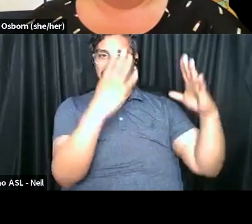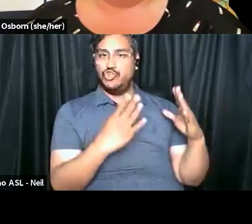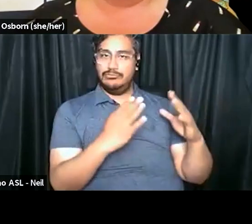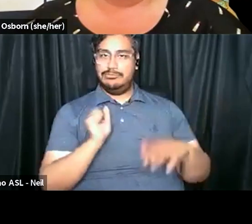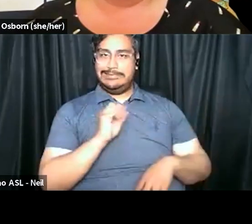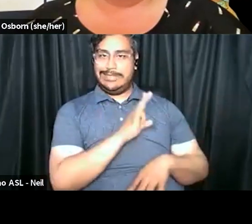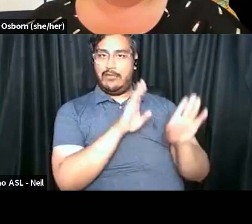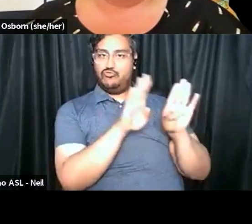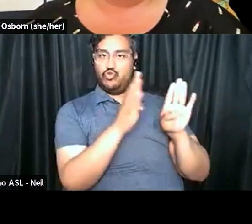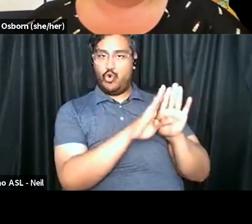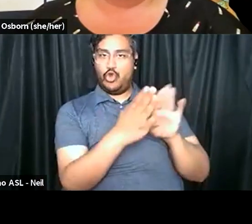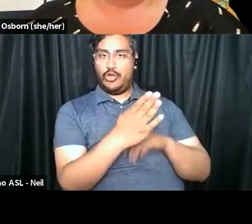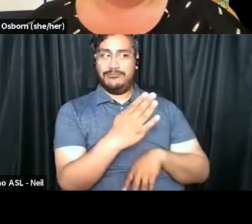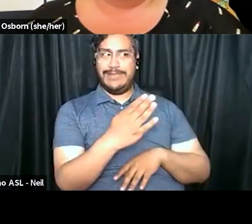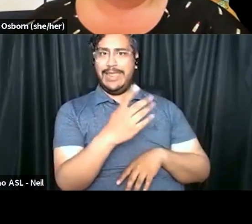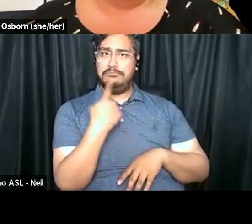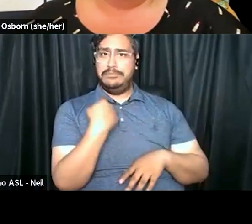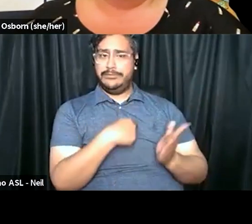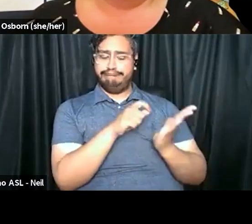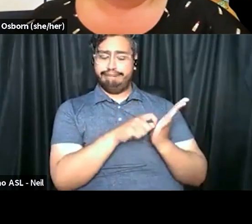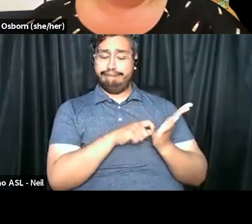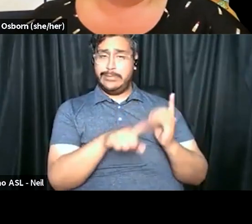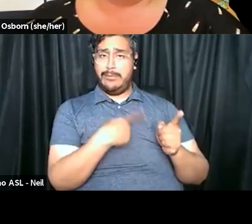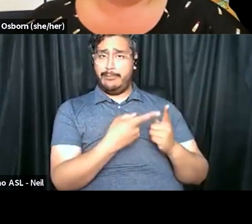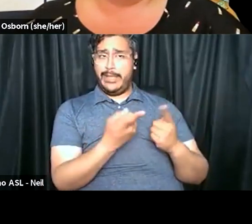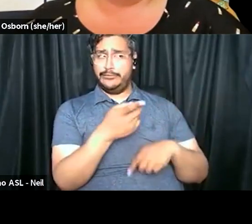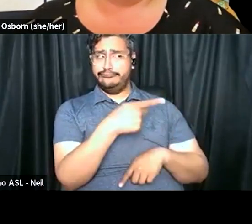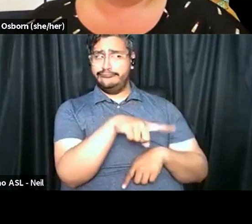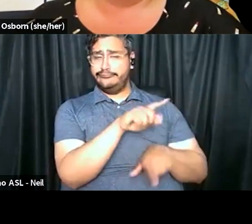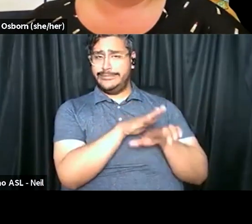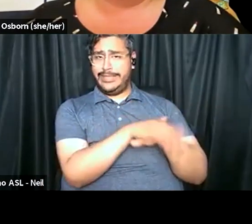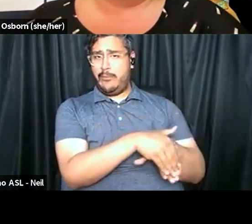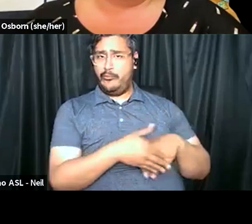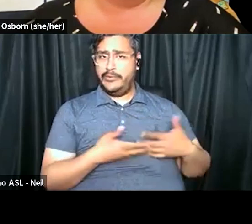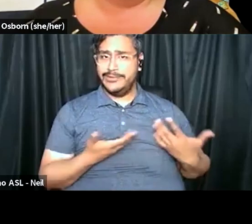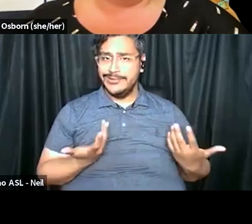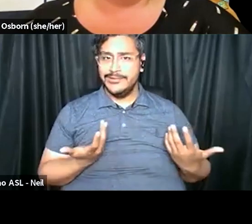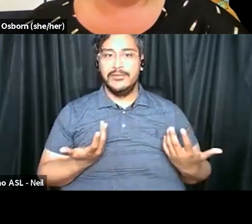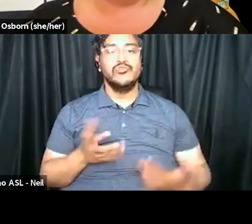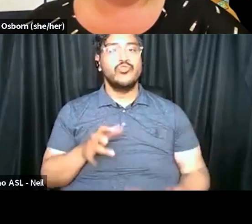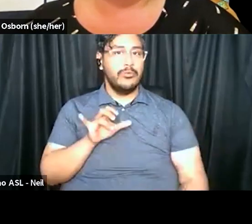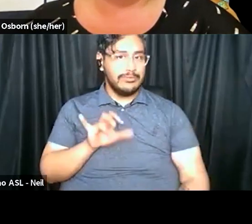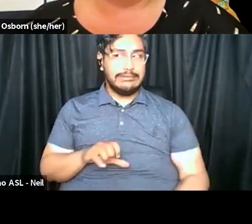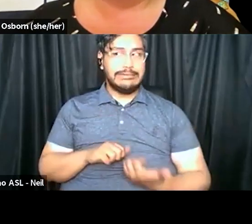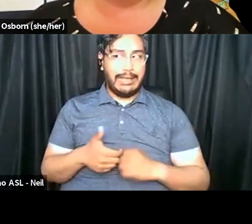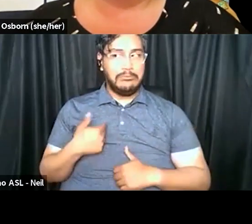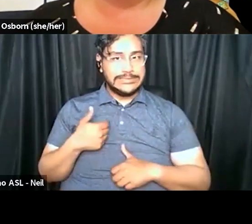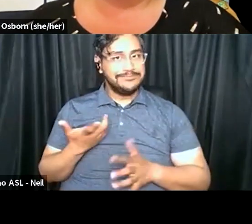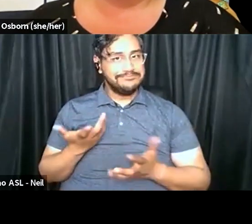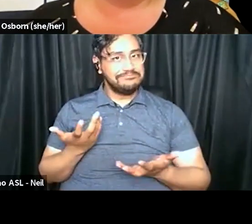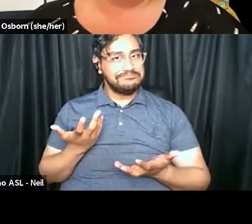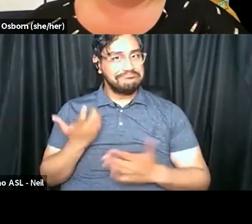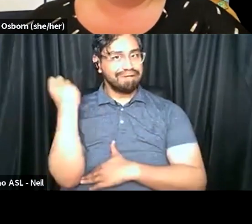to how hypocritical they were. So it's always been sort of a form of activism for me